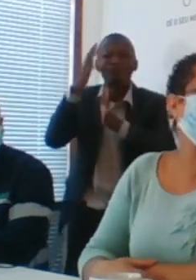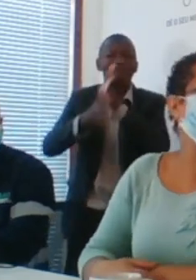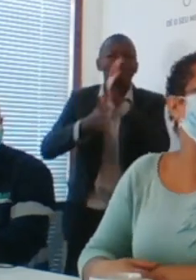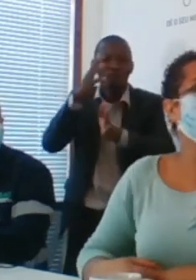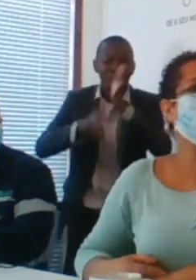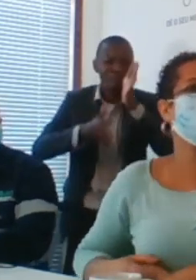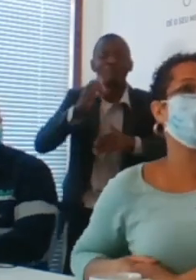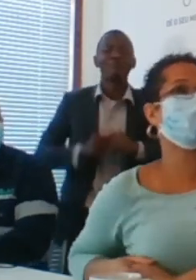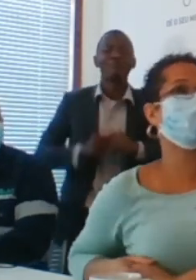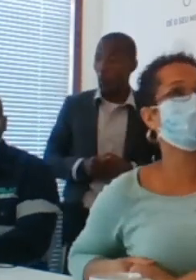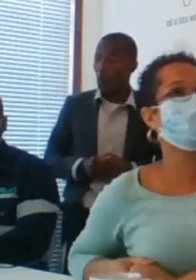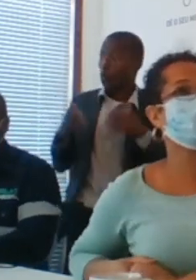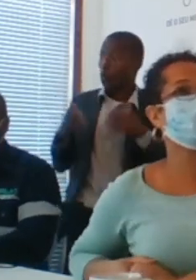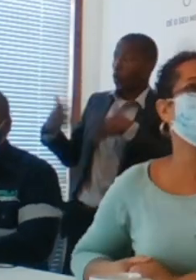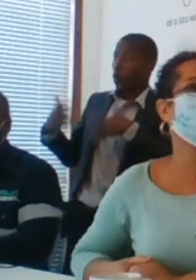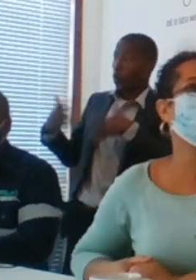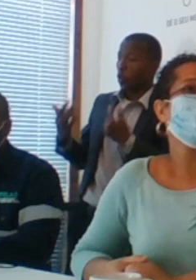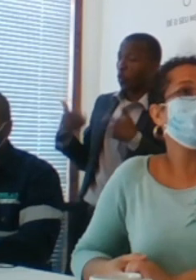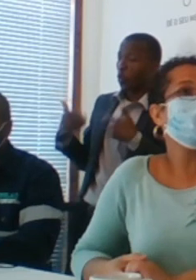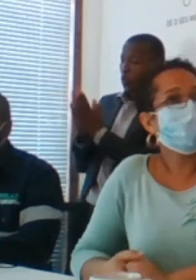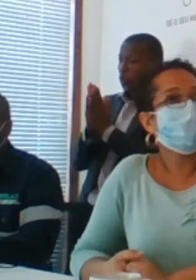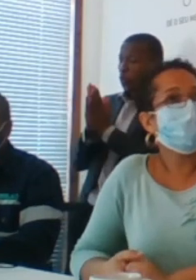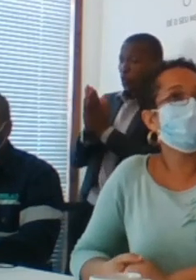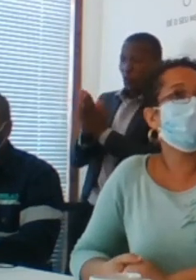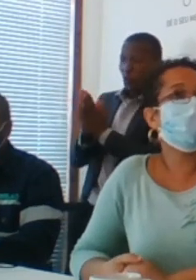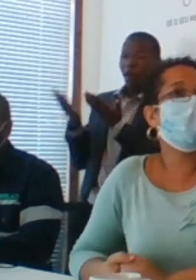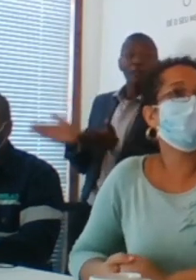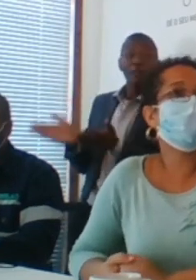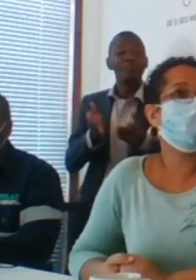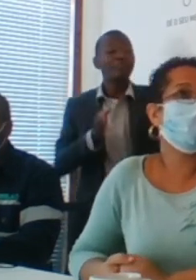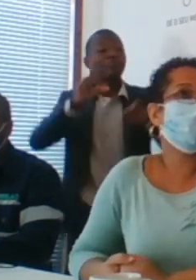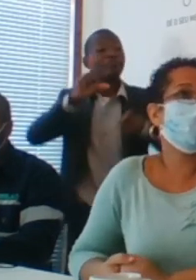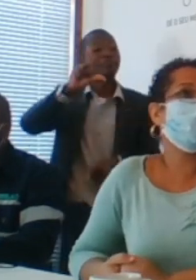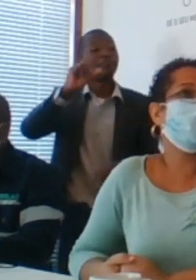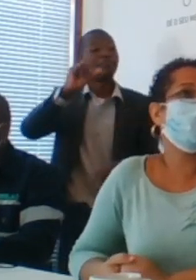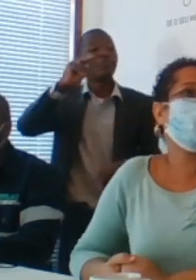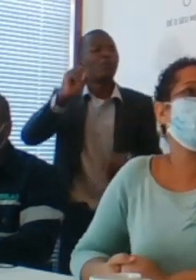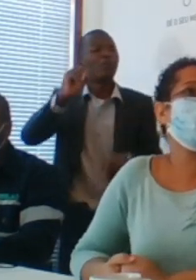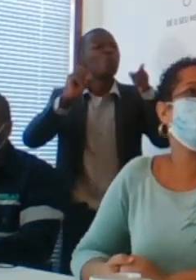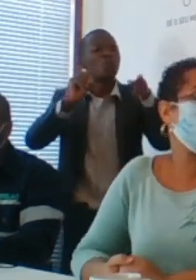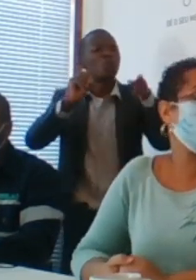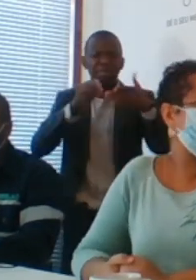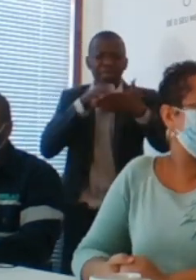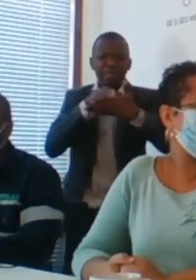much, Vinayak. Lino, we have a question for you. Lino, can you share your biggest challenge to